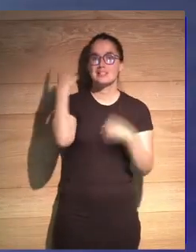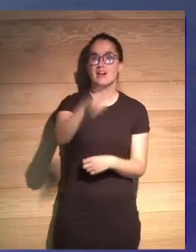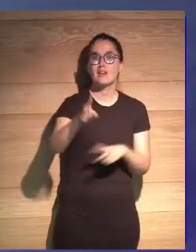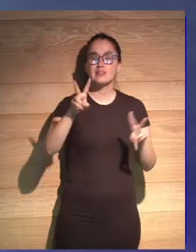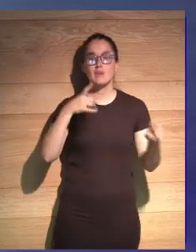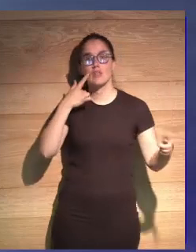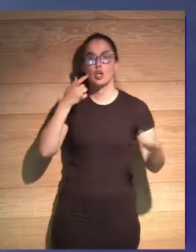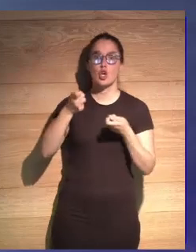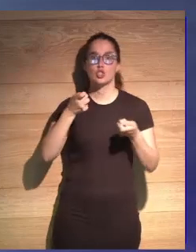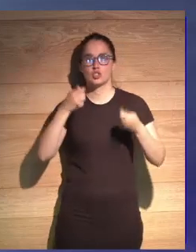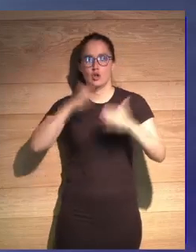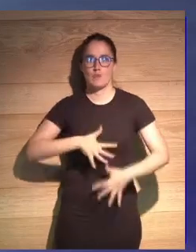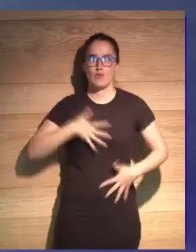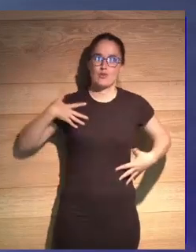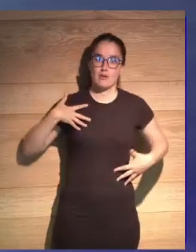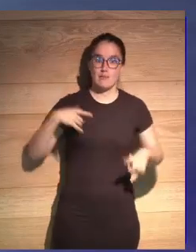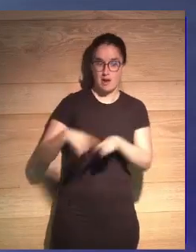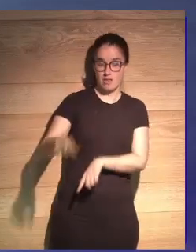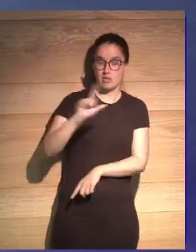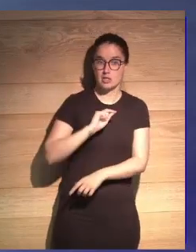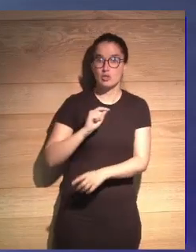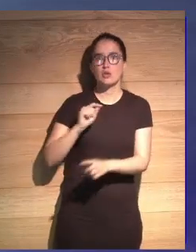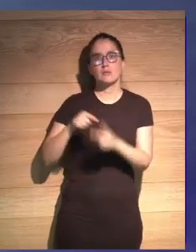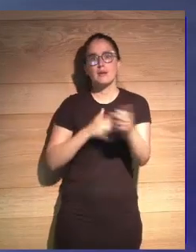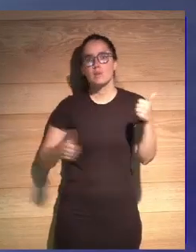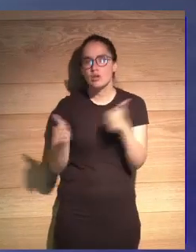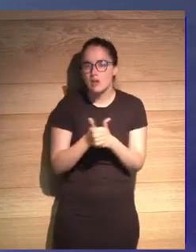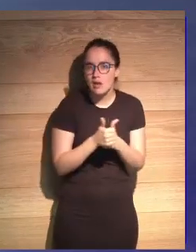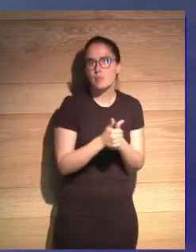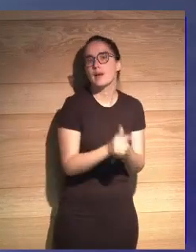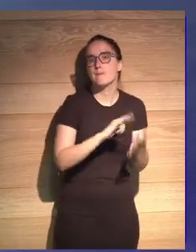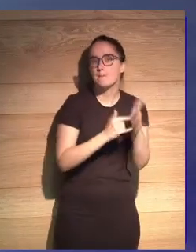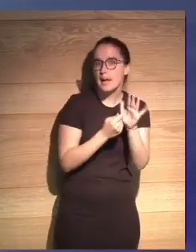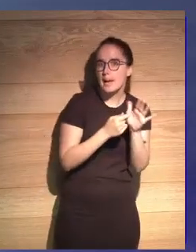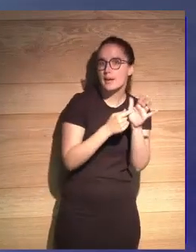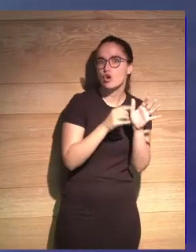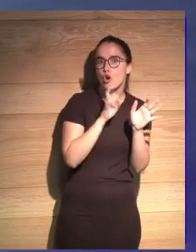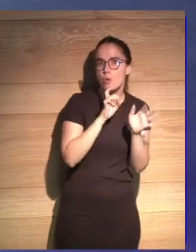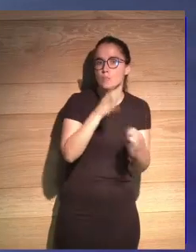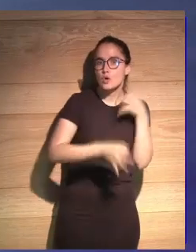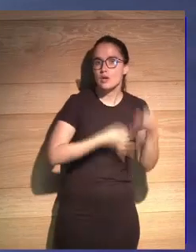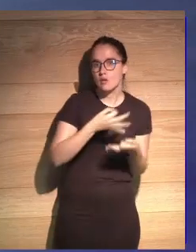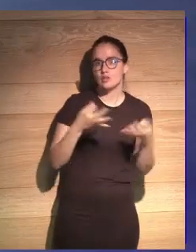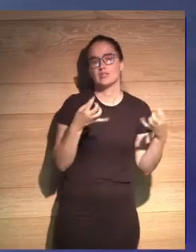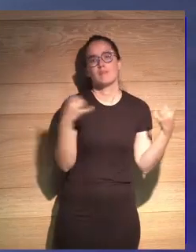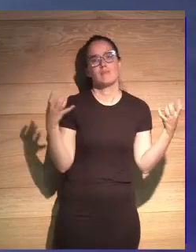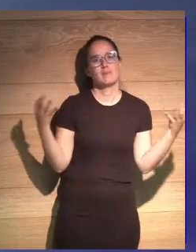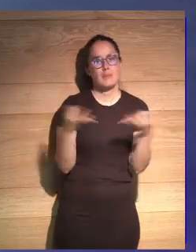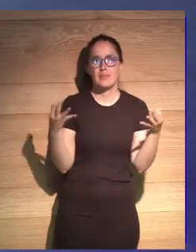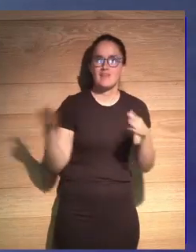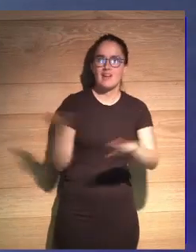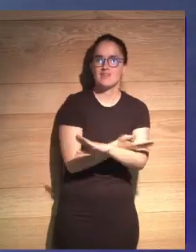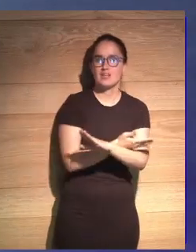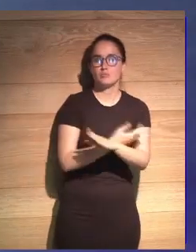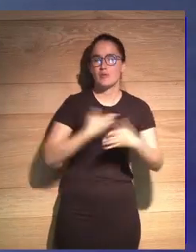etc. We have also to take into account the emotional regulation function. In order to make decisions, to